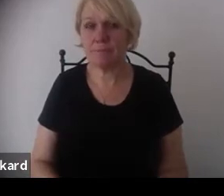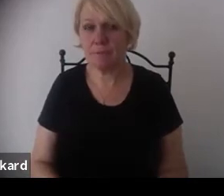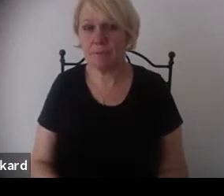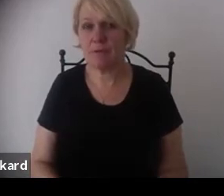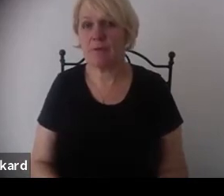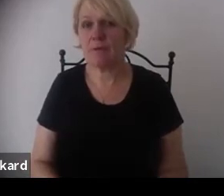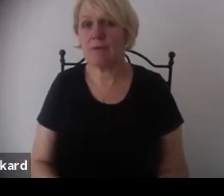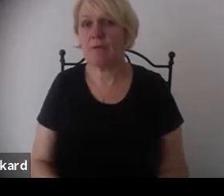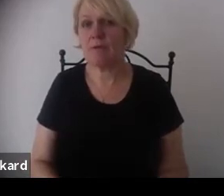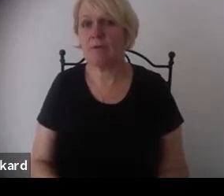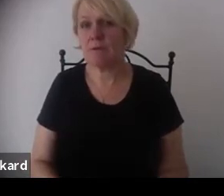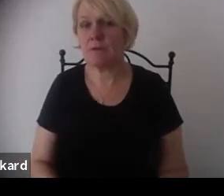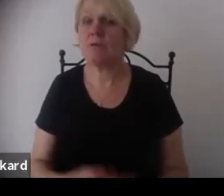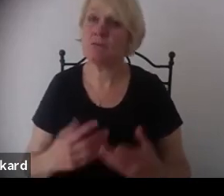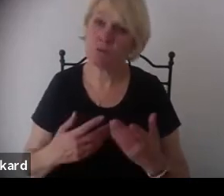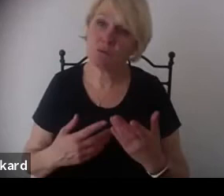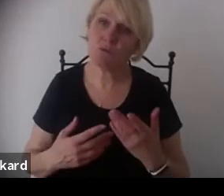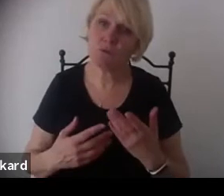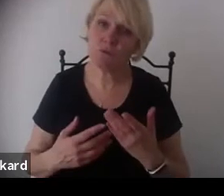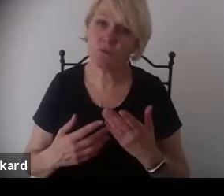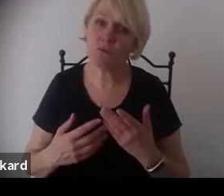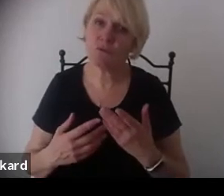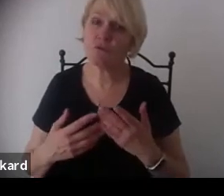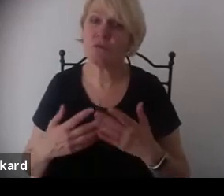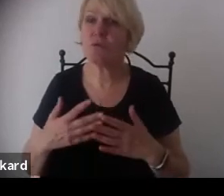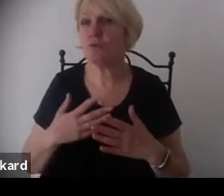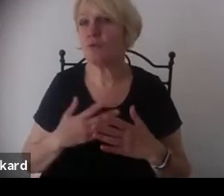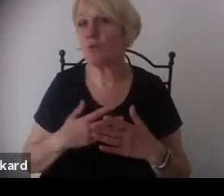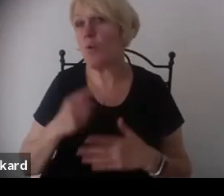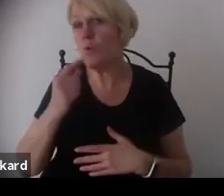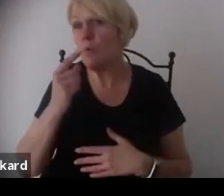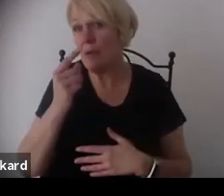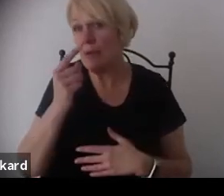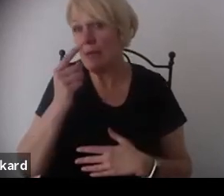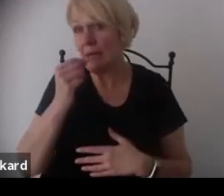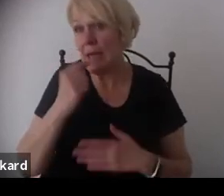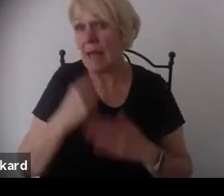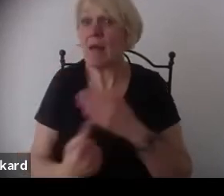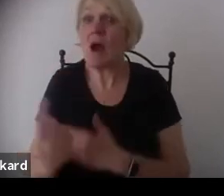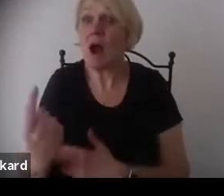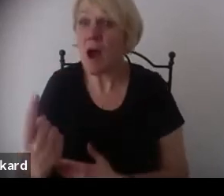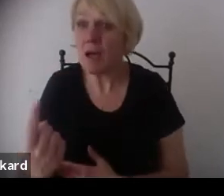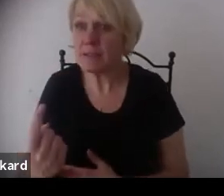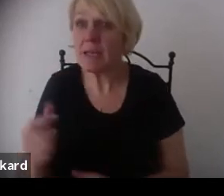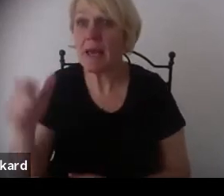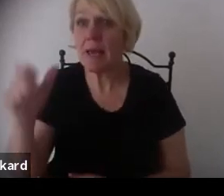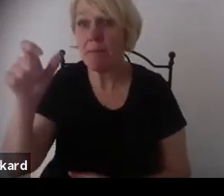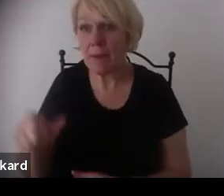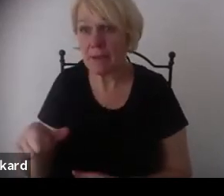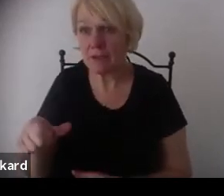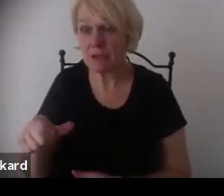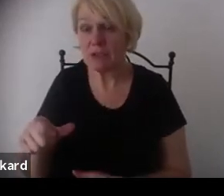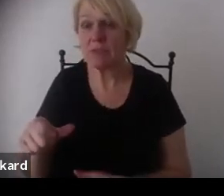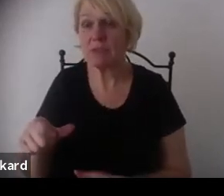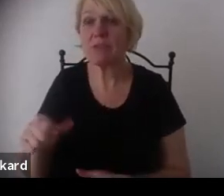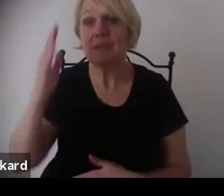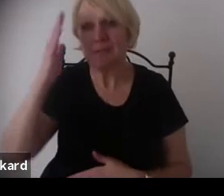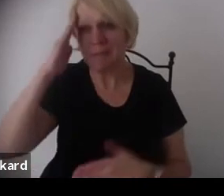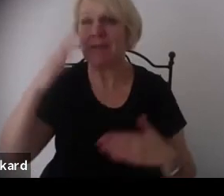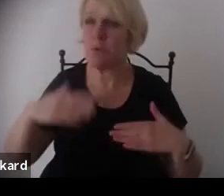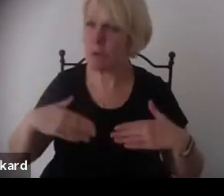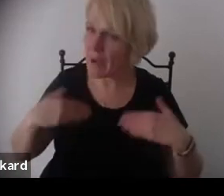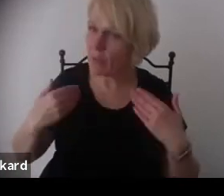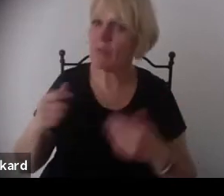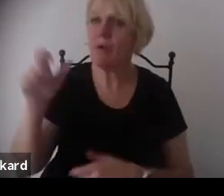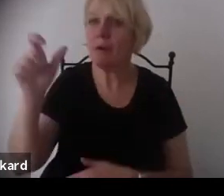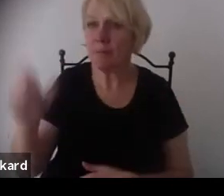self-isolate, if you like, or shield patients who needed to come into hospital for their mental health problems.